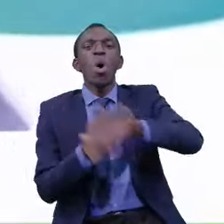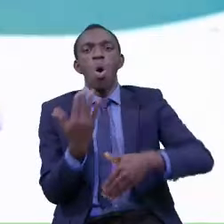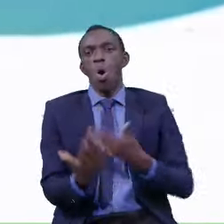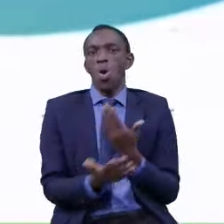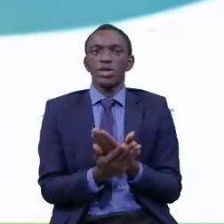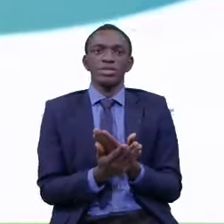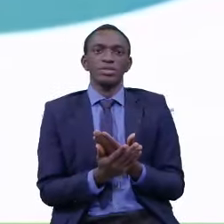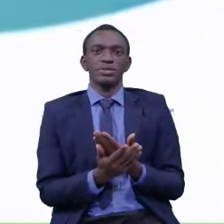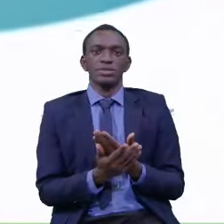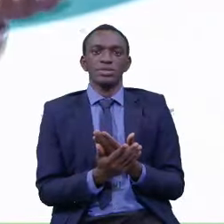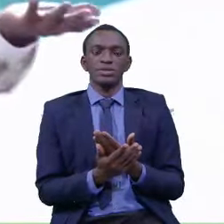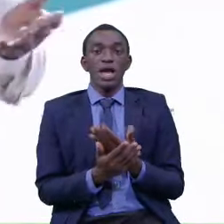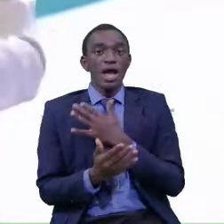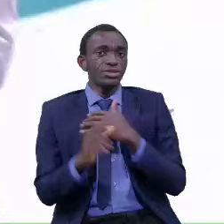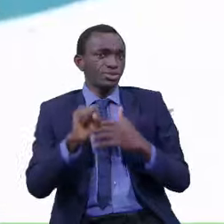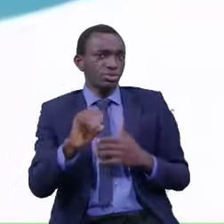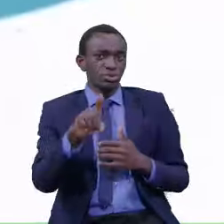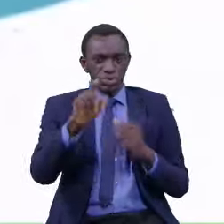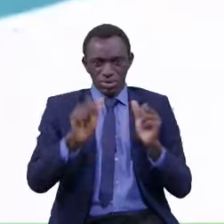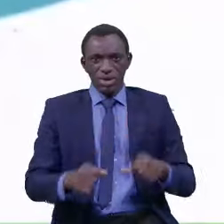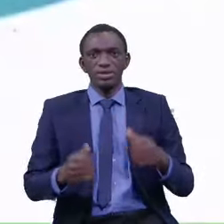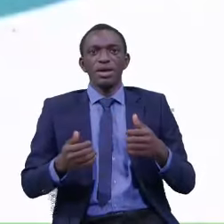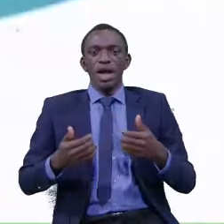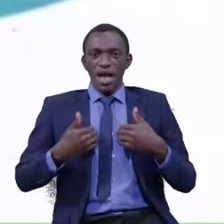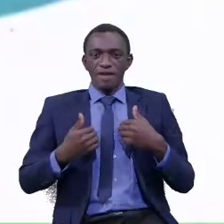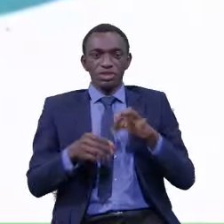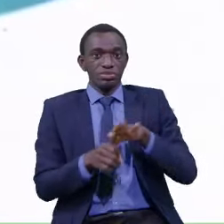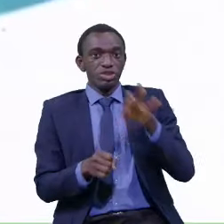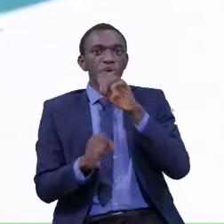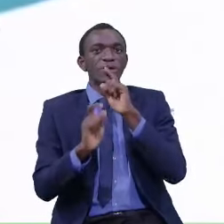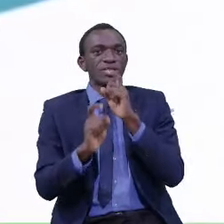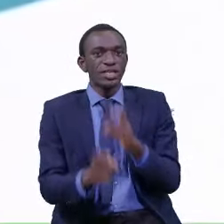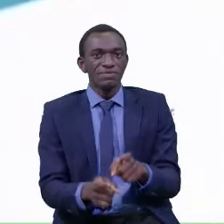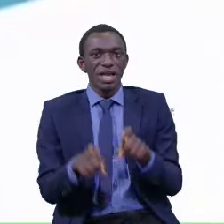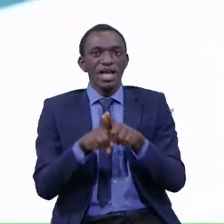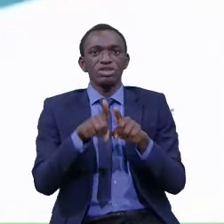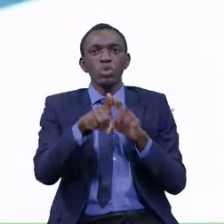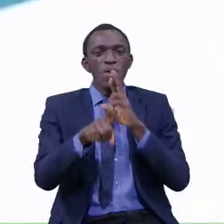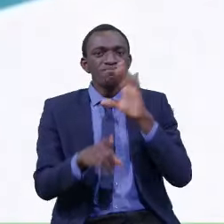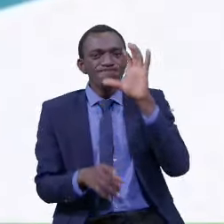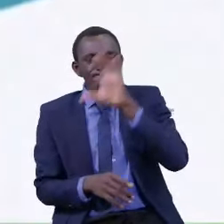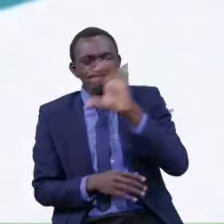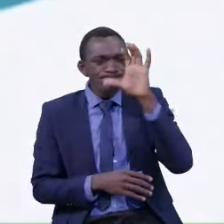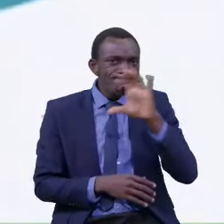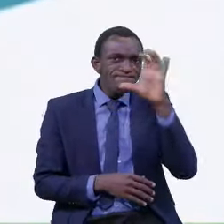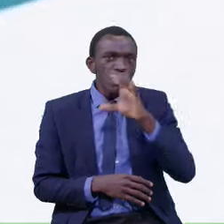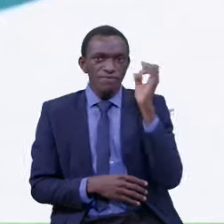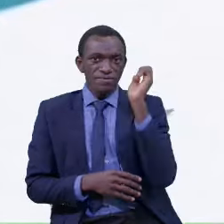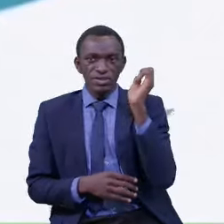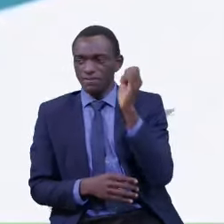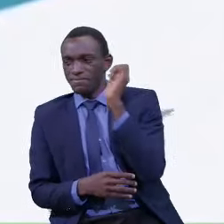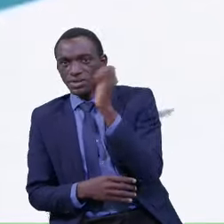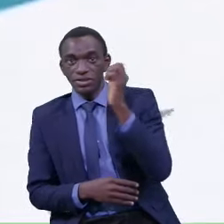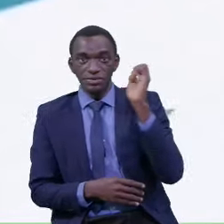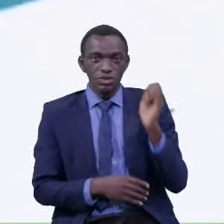And so you can have spiritual gifts as you are seekers of souls for the kingdom. And